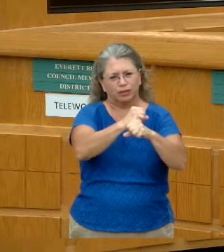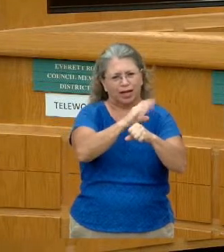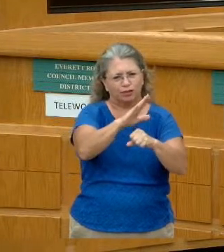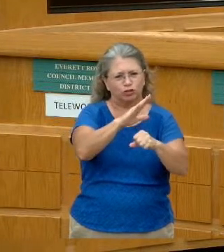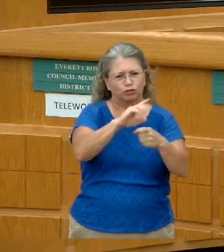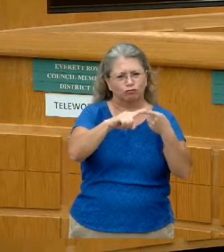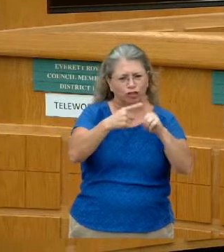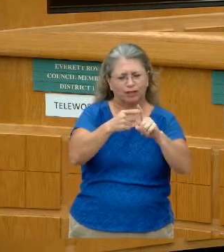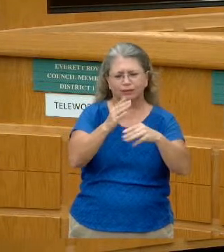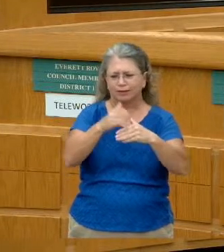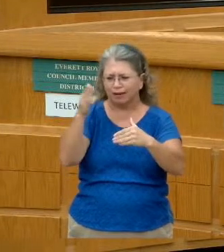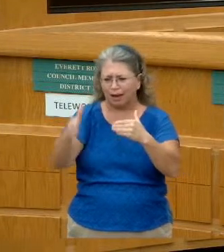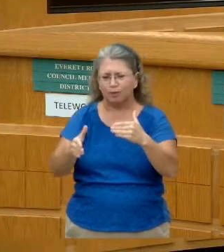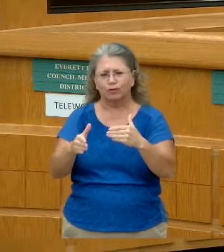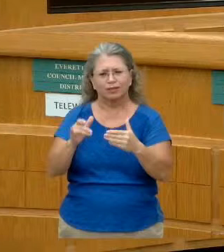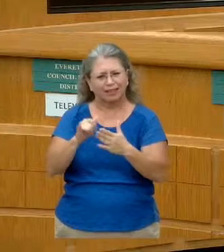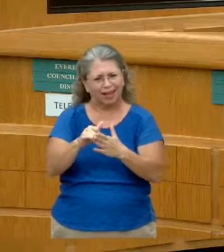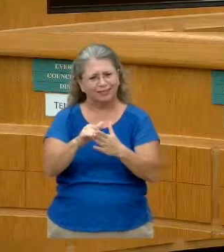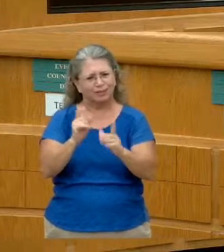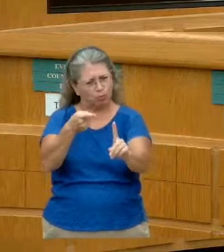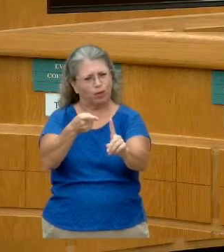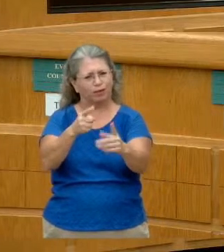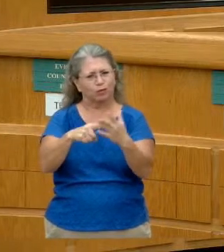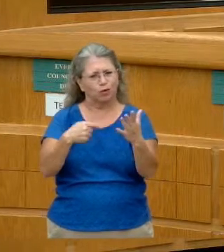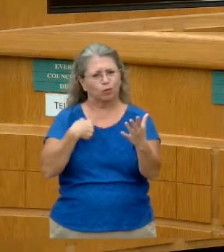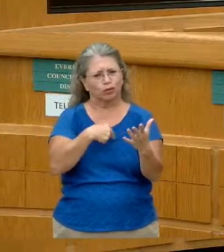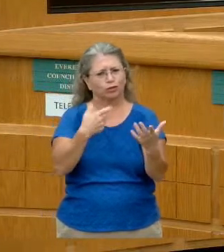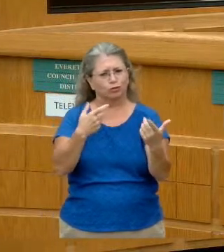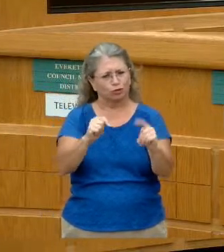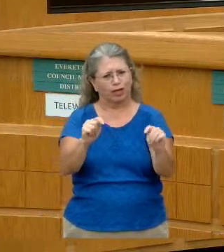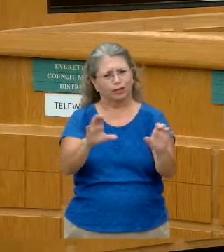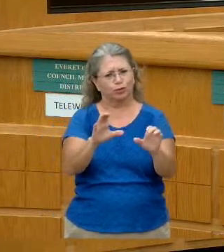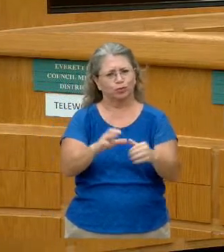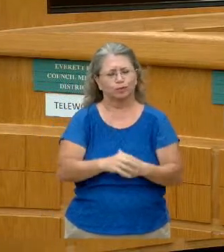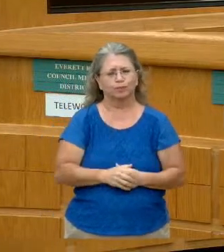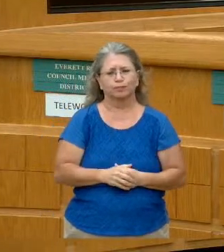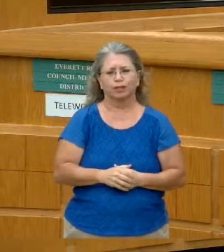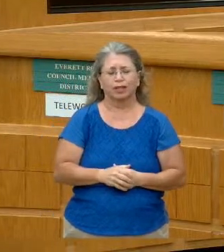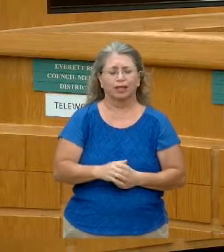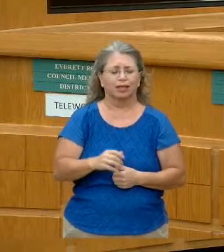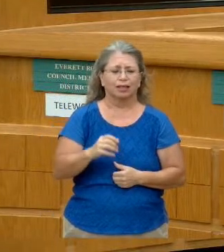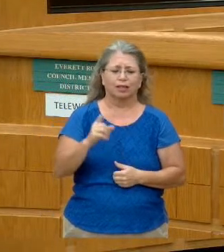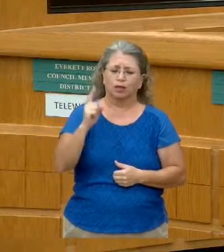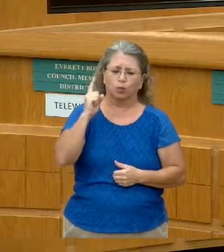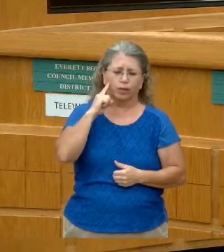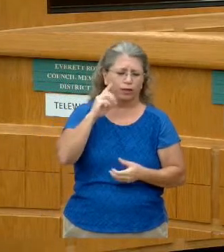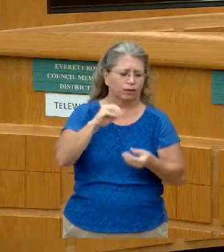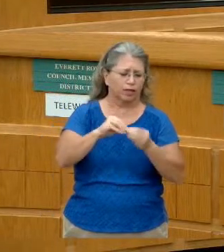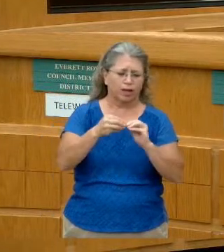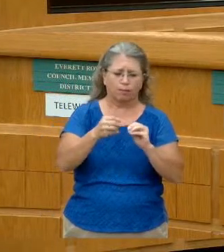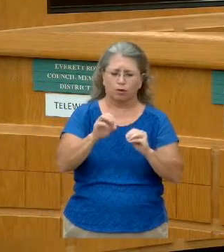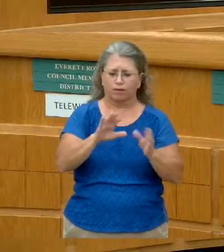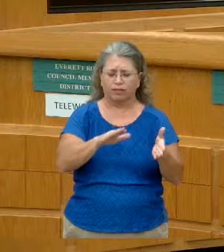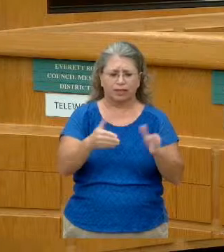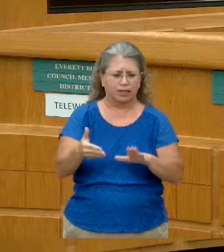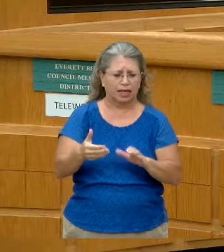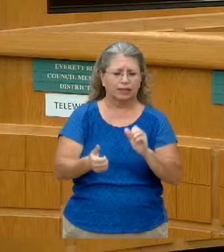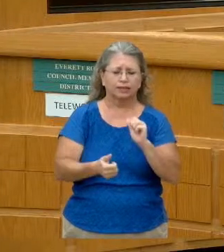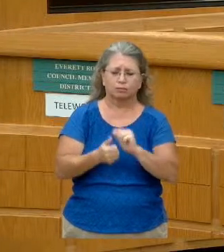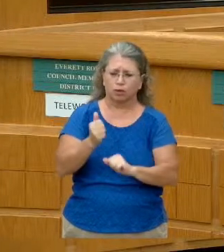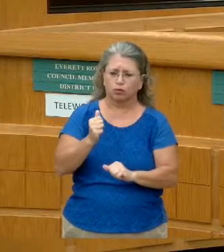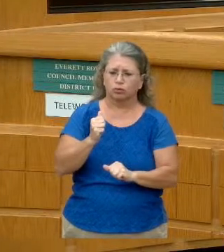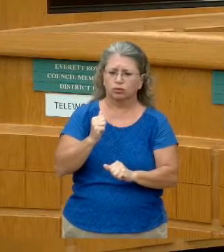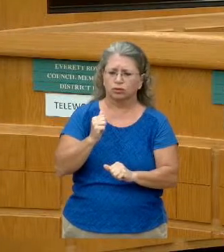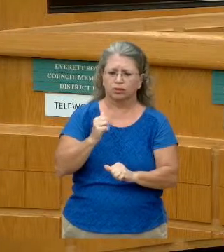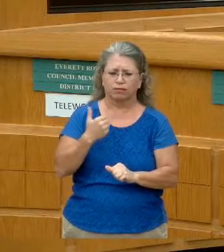exceptional of what we're trying to do. And while we hear the numbers of the deaths, most of our reaction is, well, that's just a